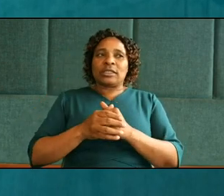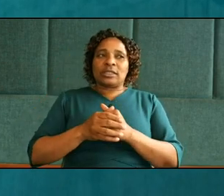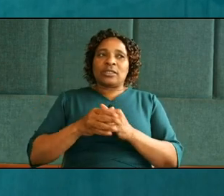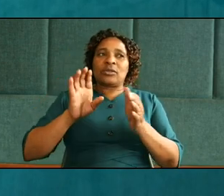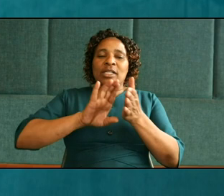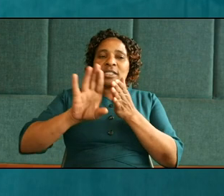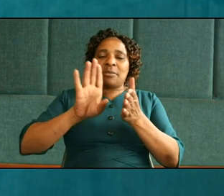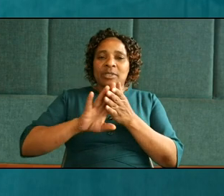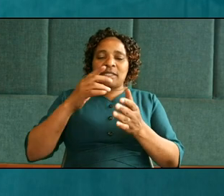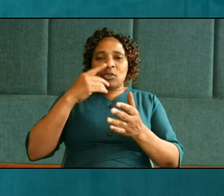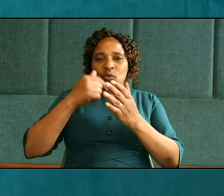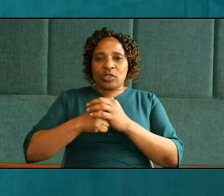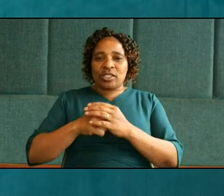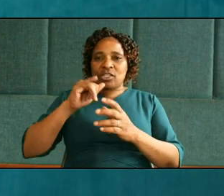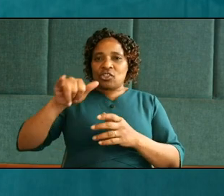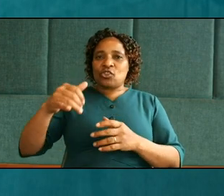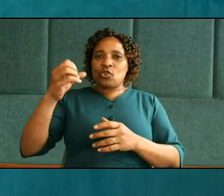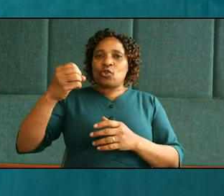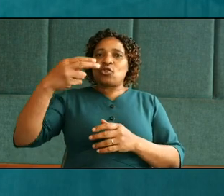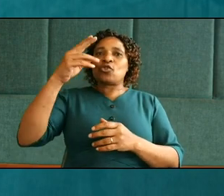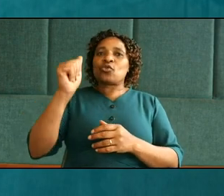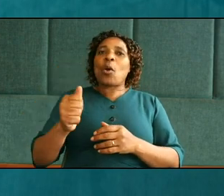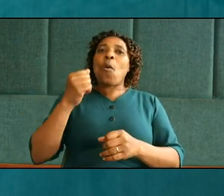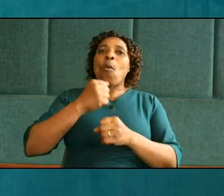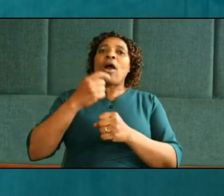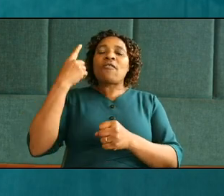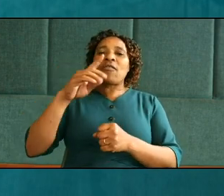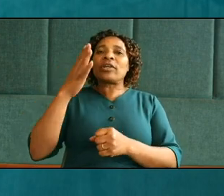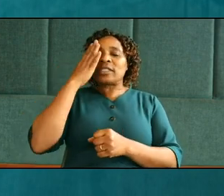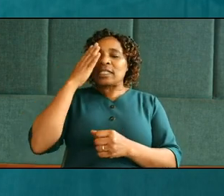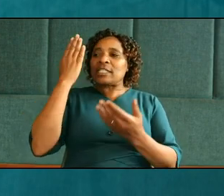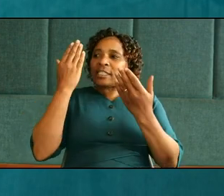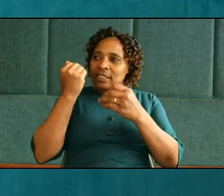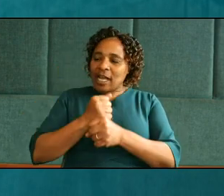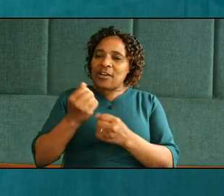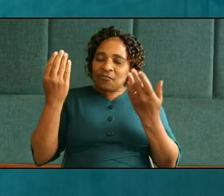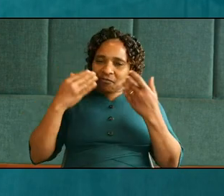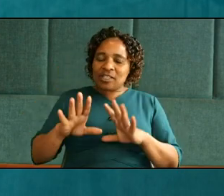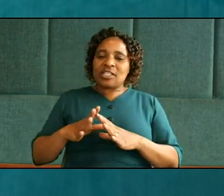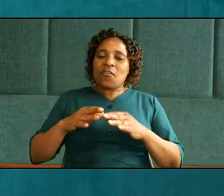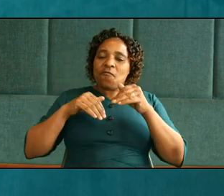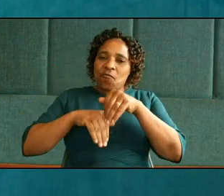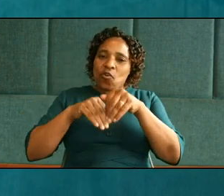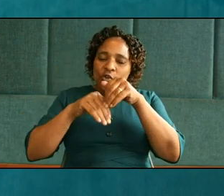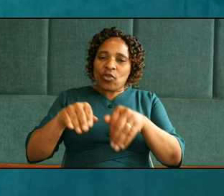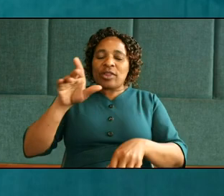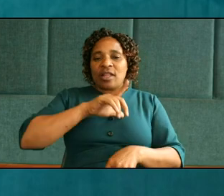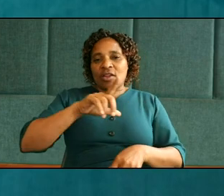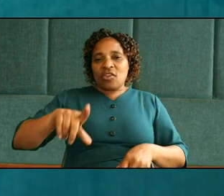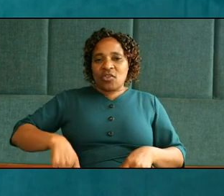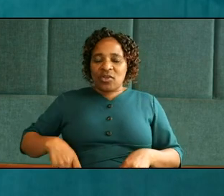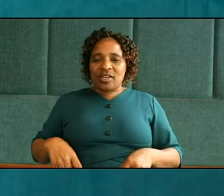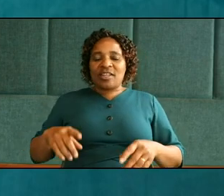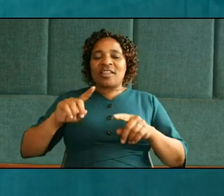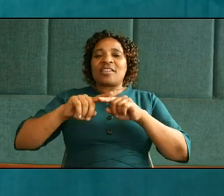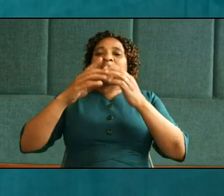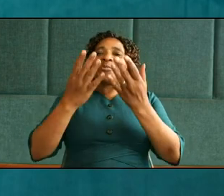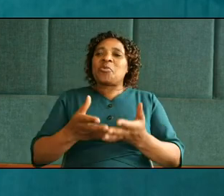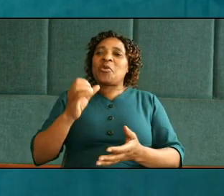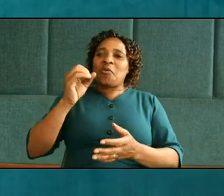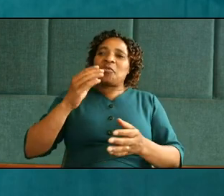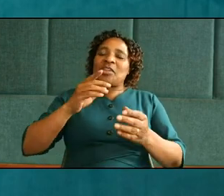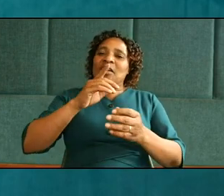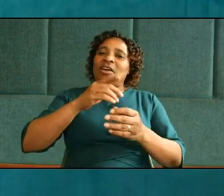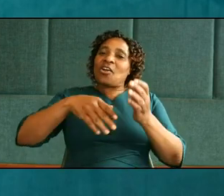the chapter says, Joshua's work for Israel was done. He had wholly followed the Lord. And in the book of God, he is